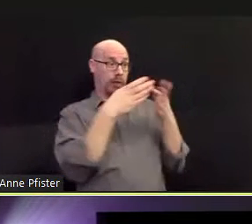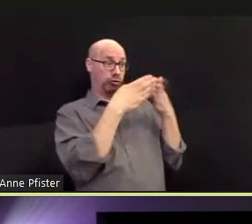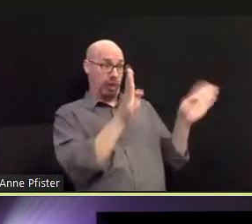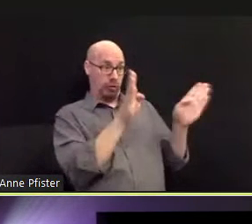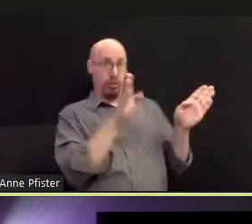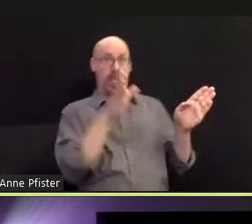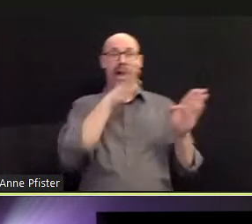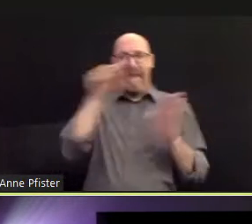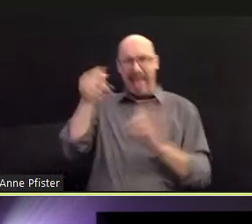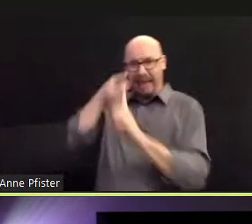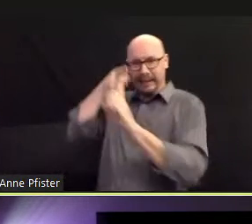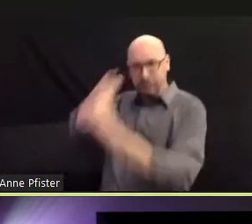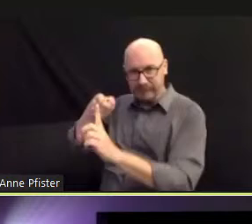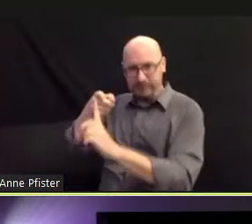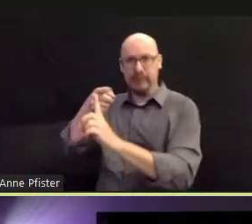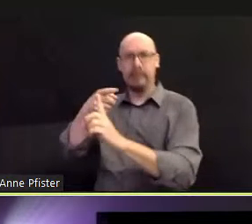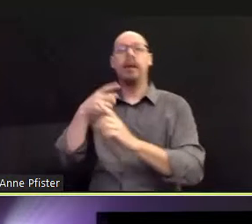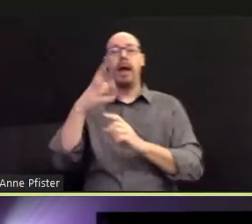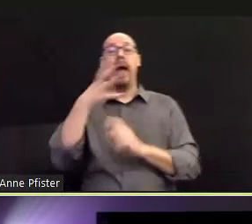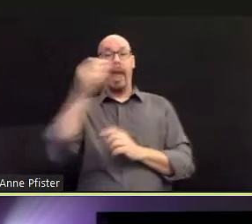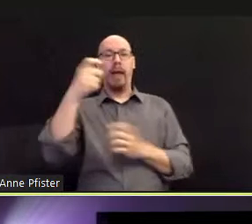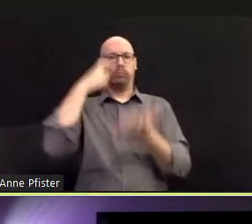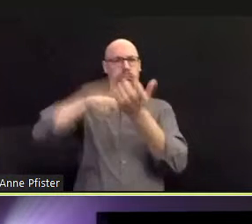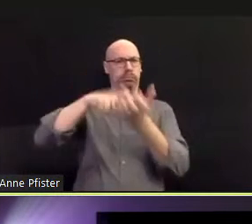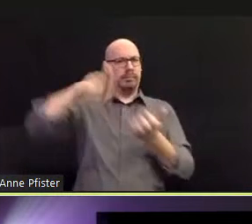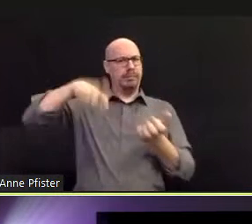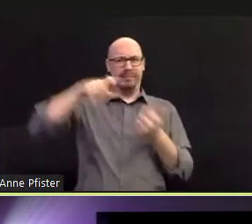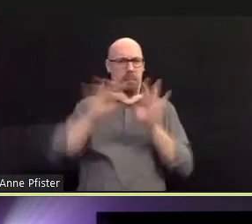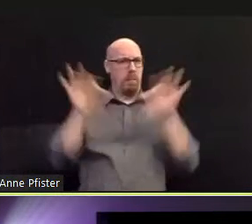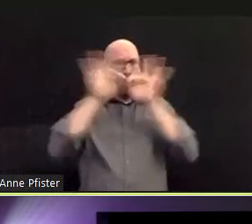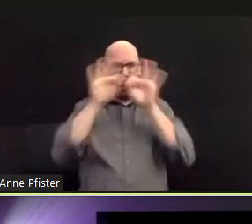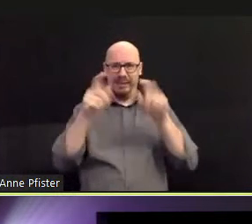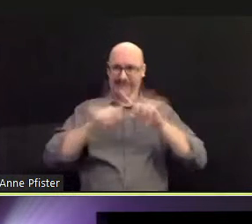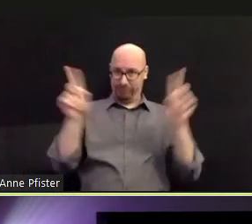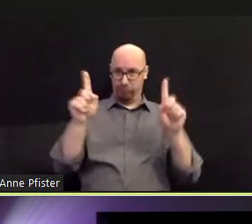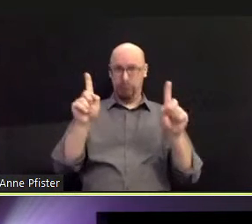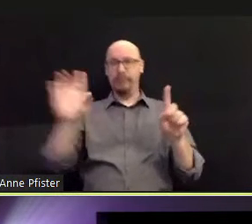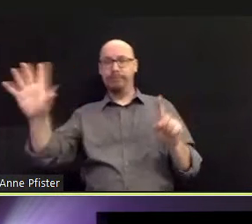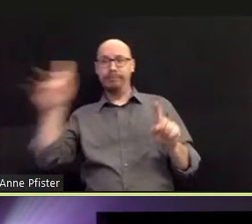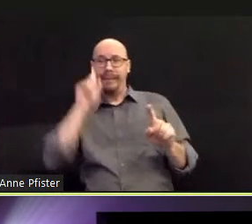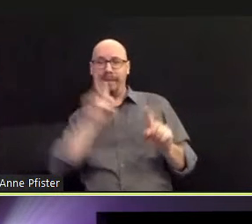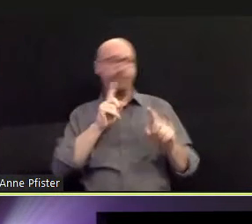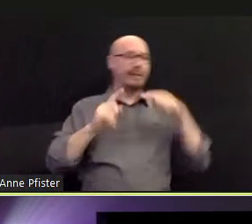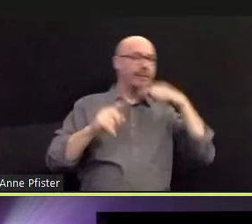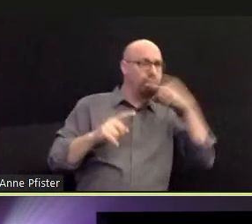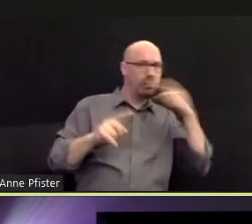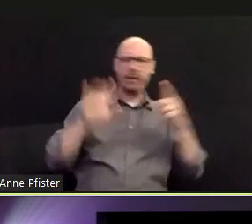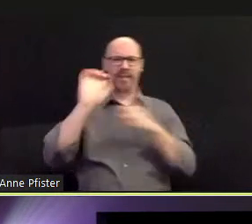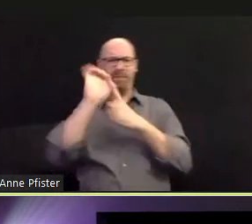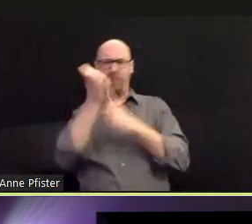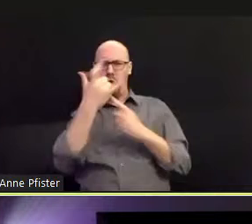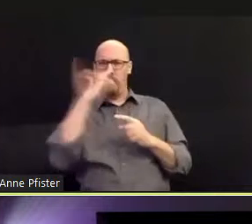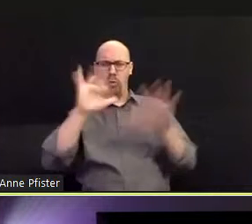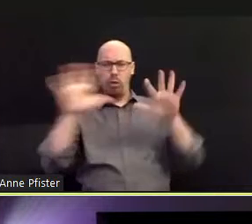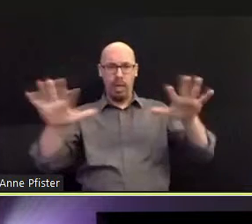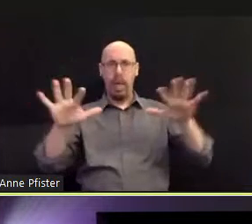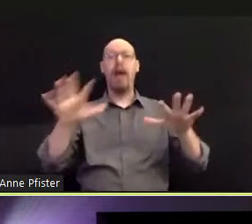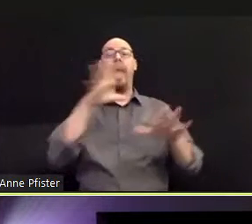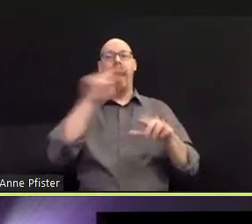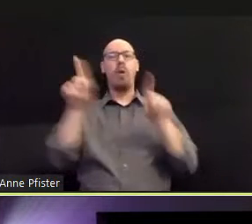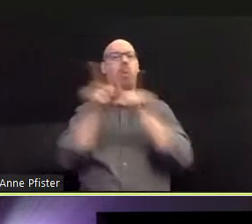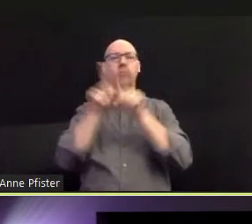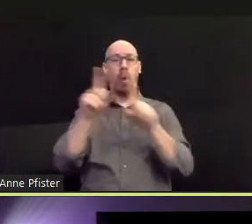necessitate looking at differences like deaf and hearing environments, but also that require that reconciling and that